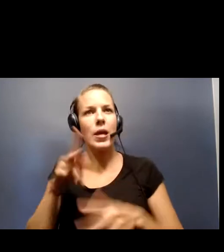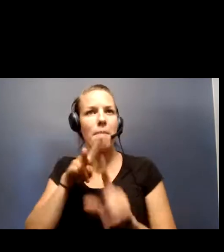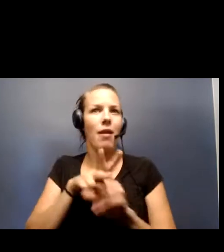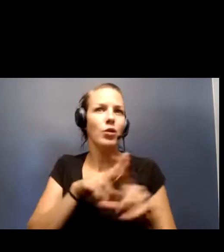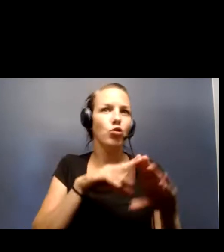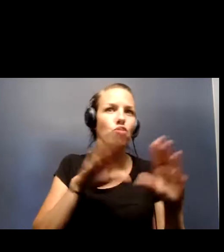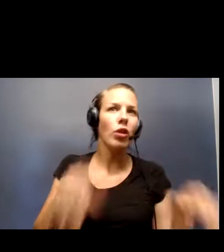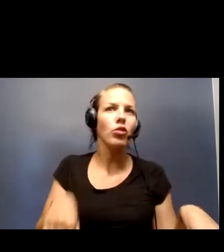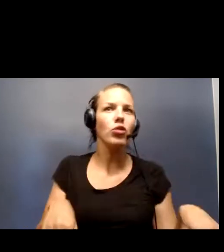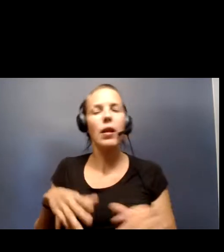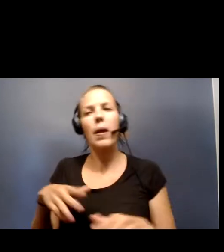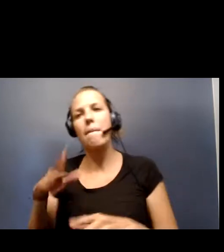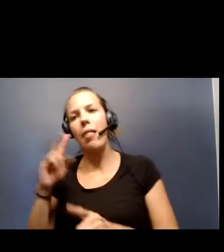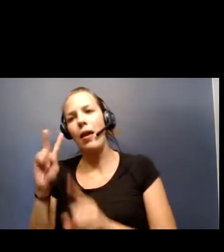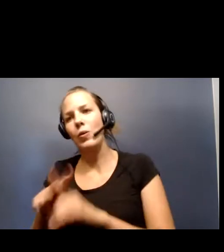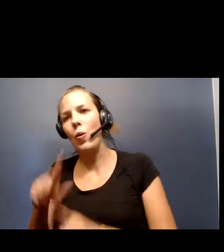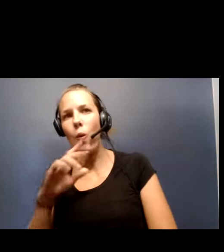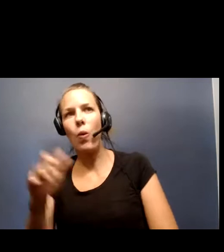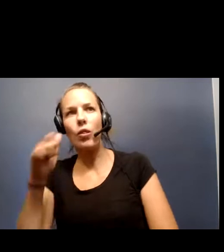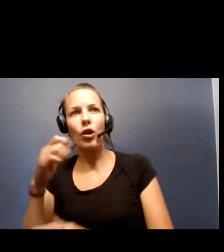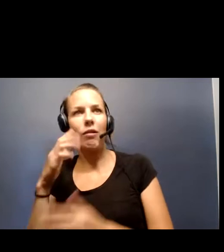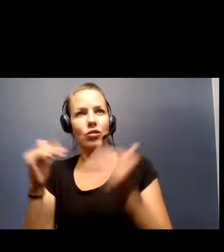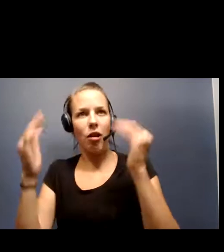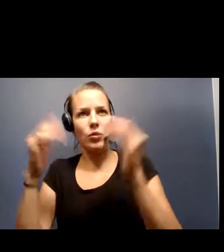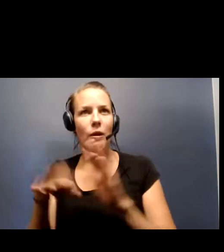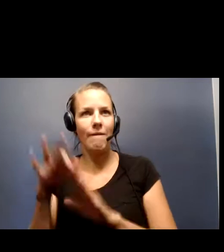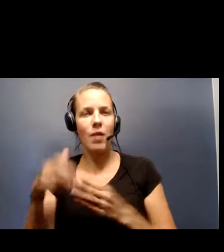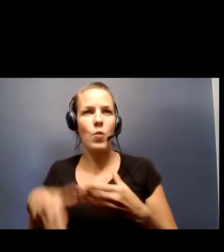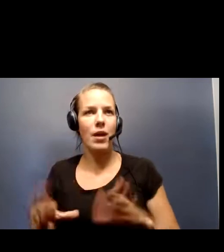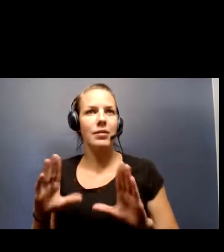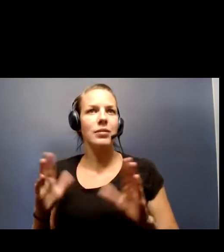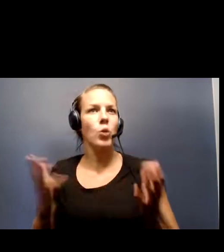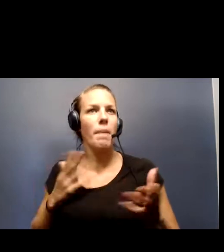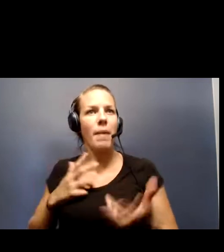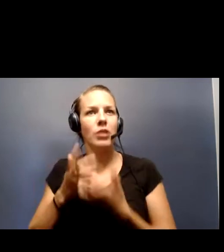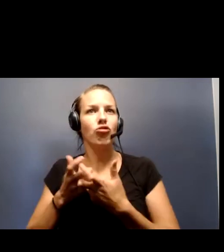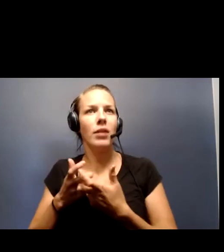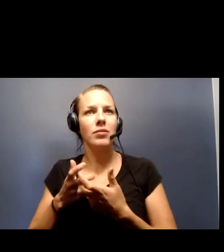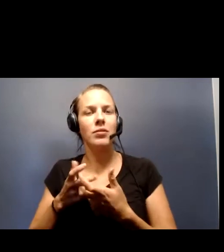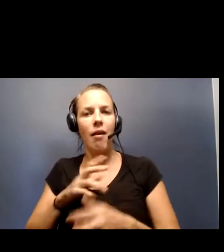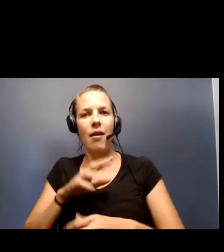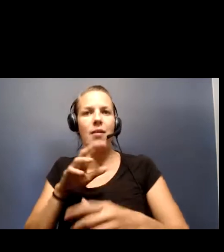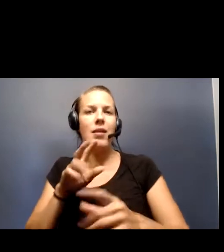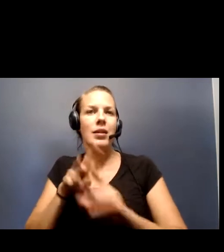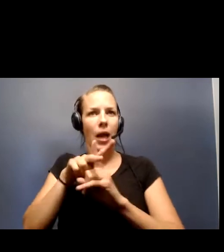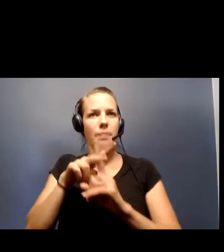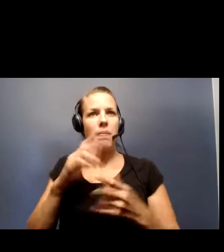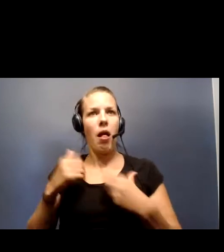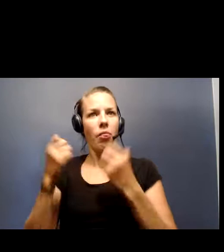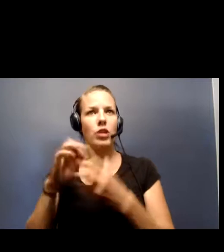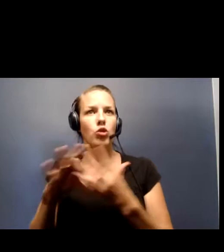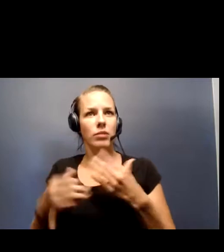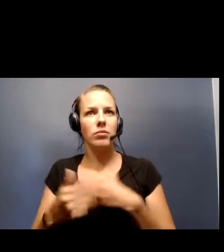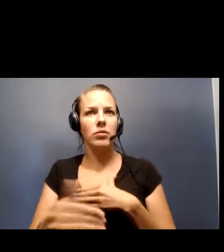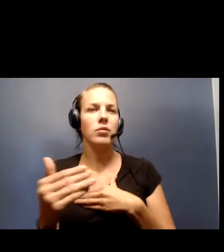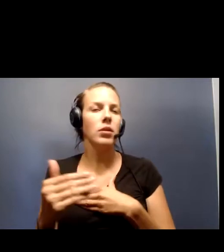apply this to older adults, and we can find ways to maybe adjust and adopt some healthier choices going forward. And